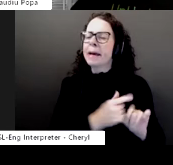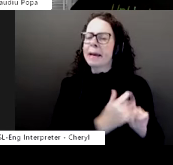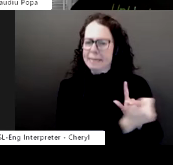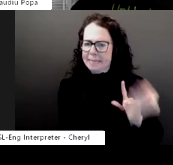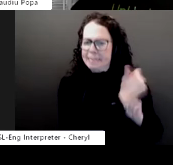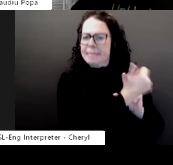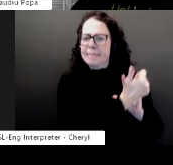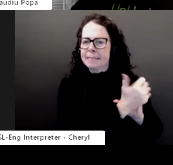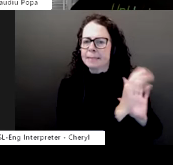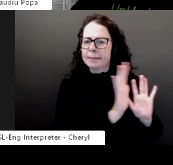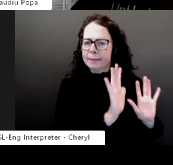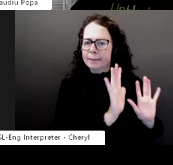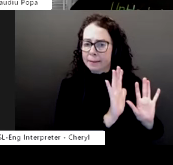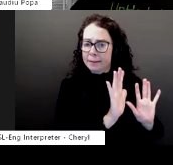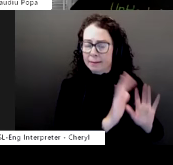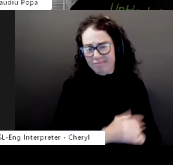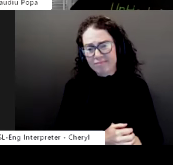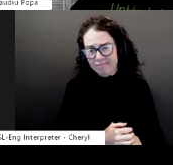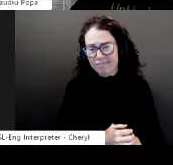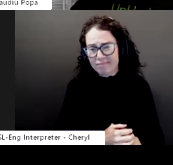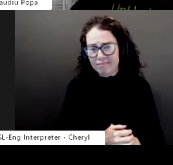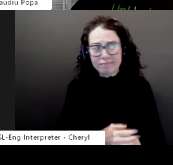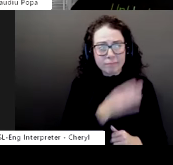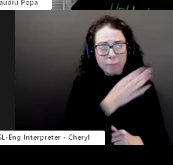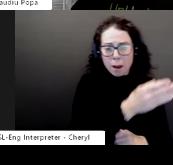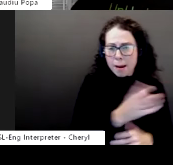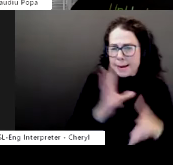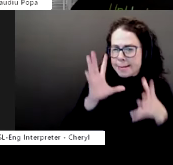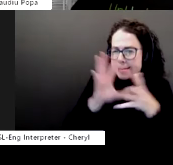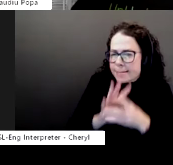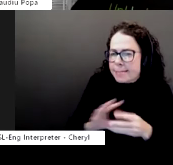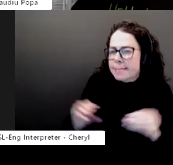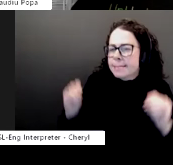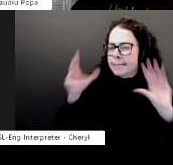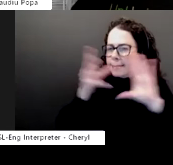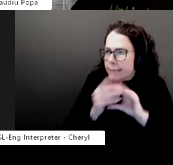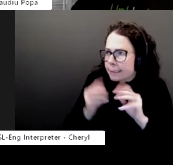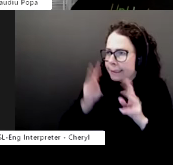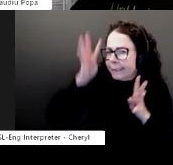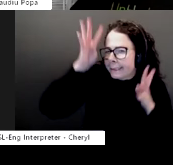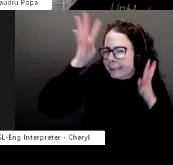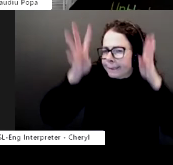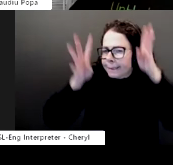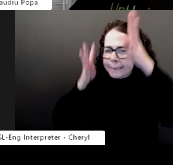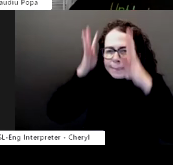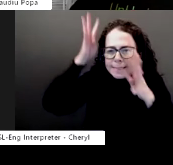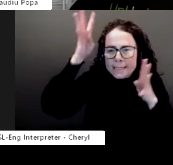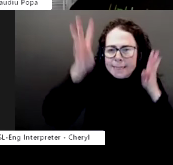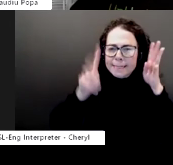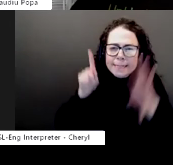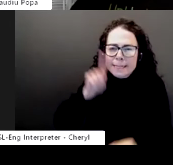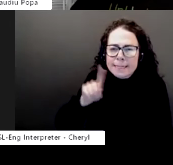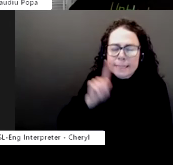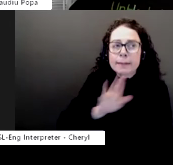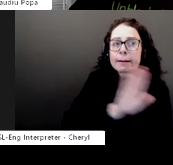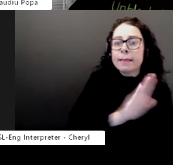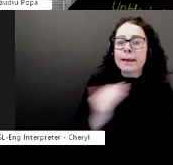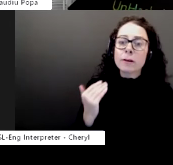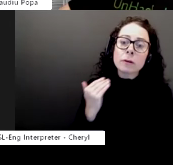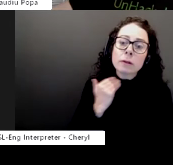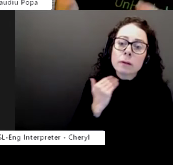perfect story has to do with the tone, the